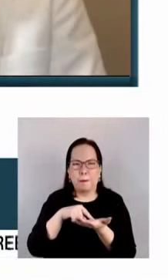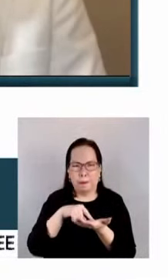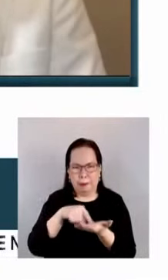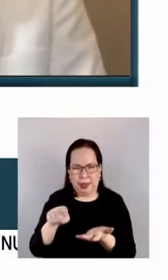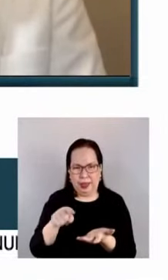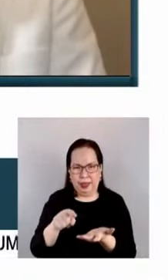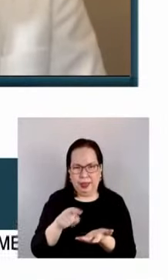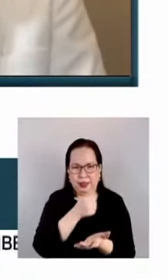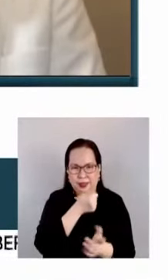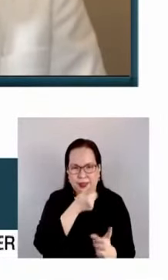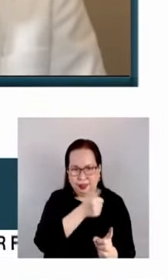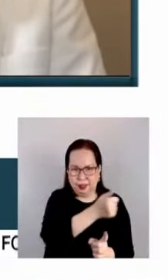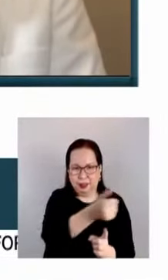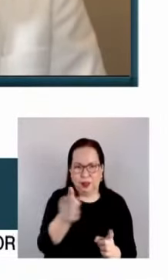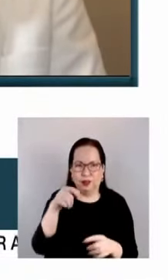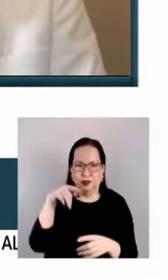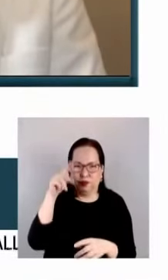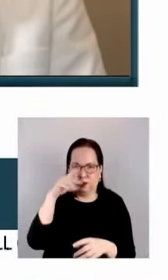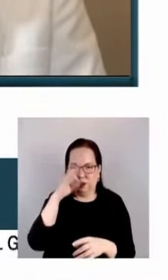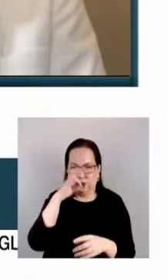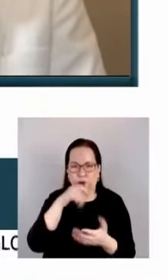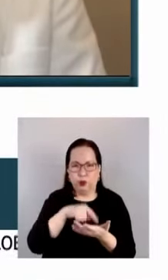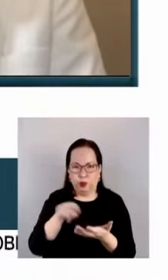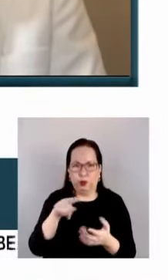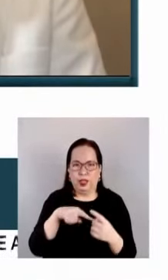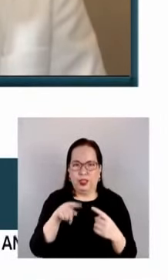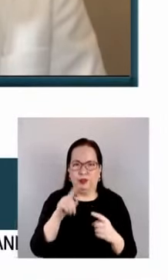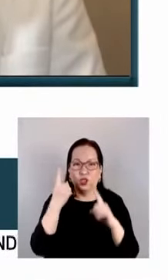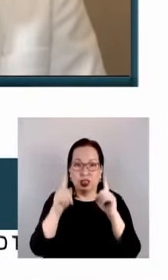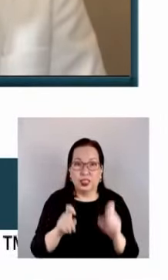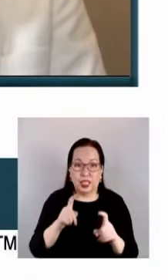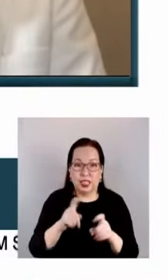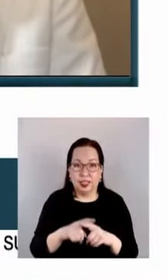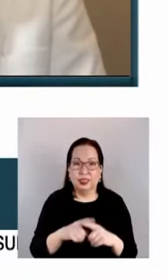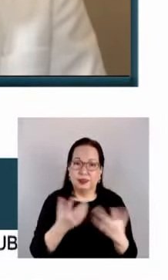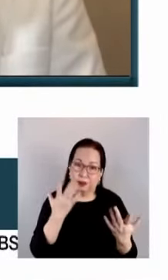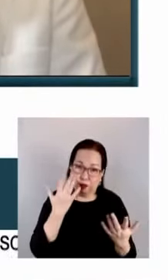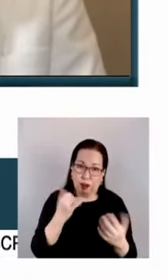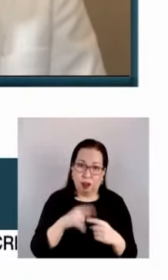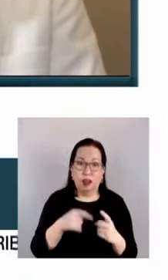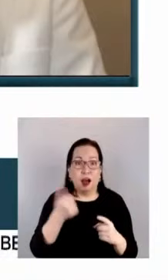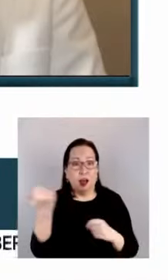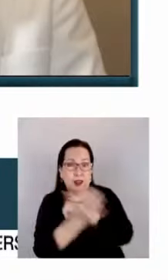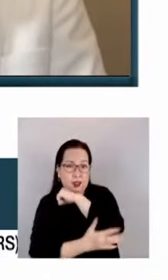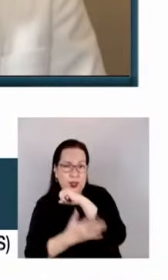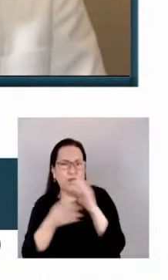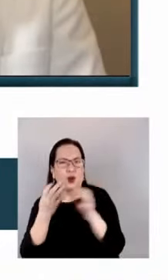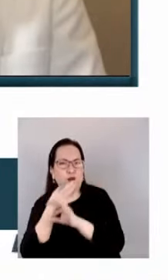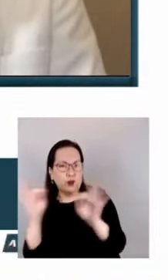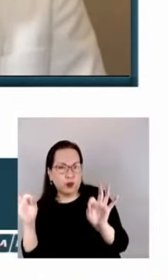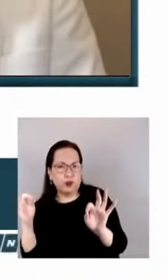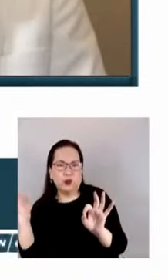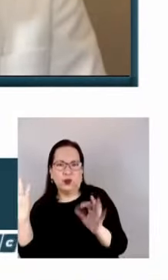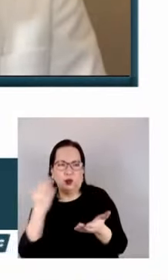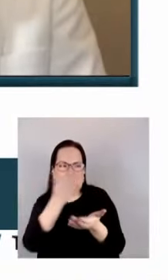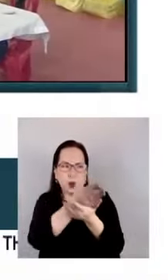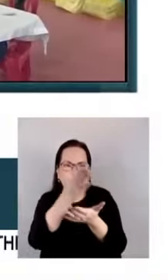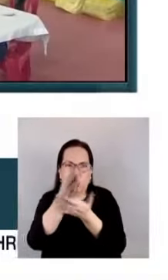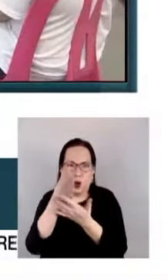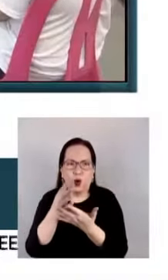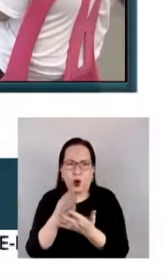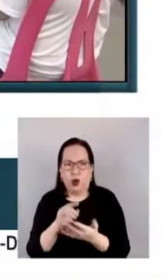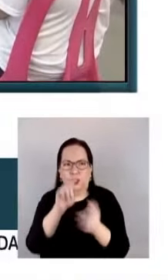not paying it. They are being given free. So anytime you have symptoms, they will go to your house, they will be tested.